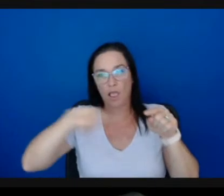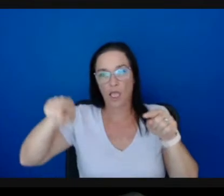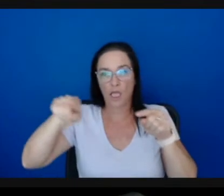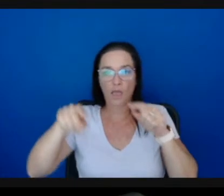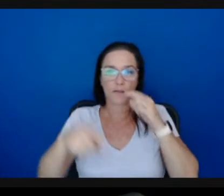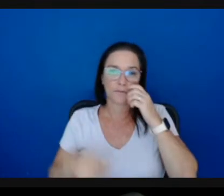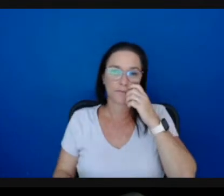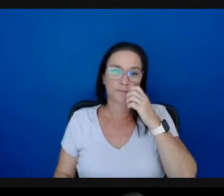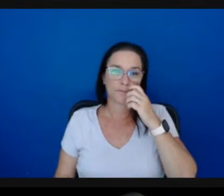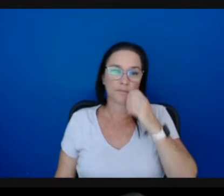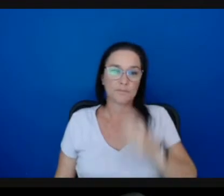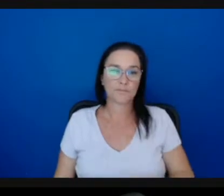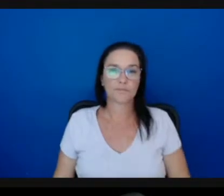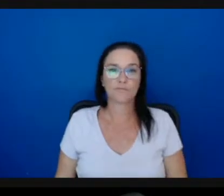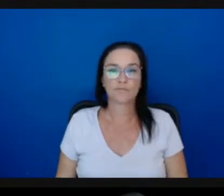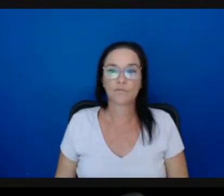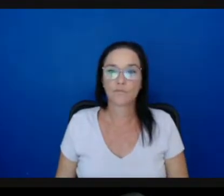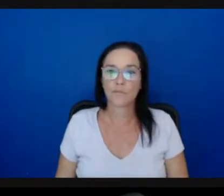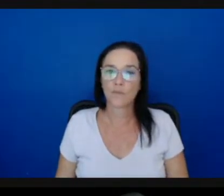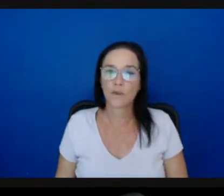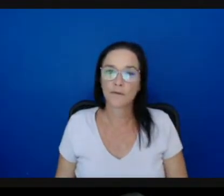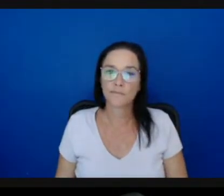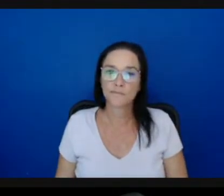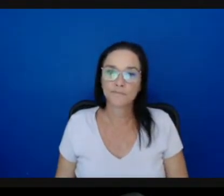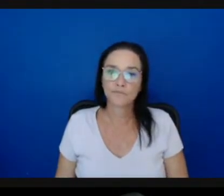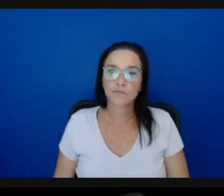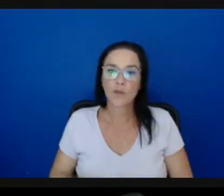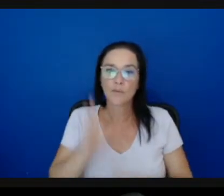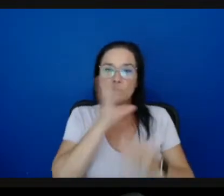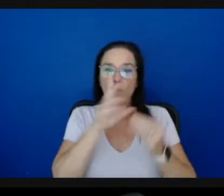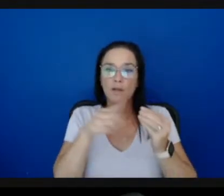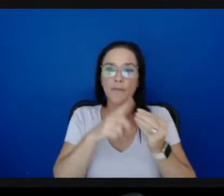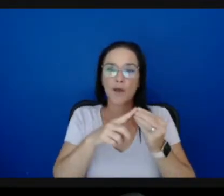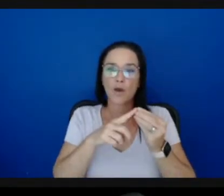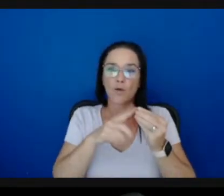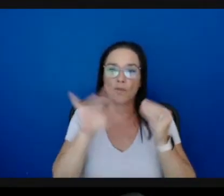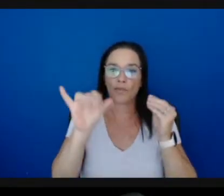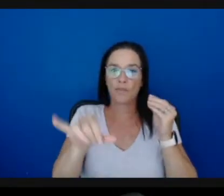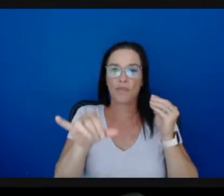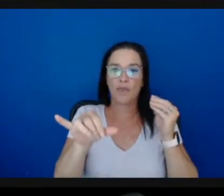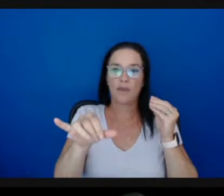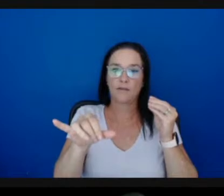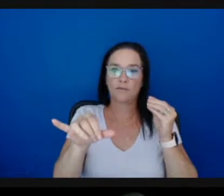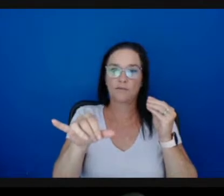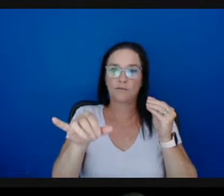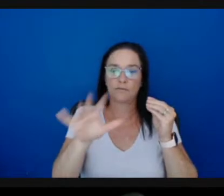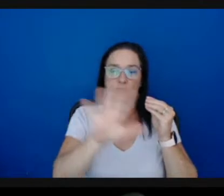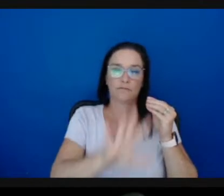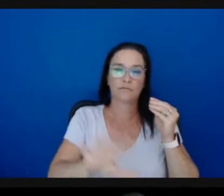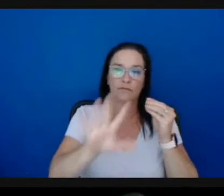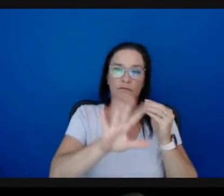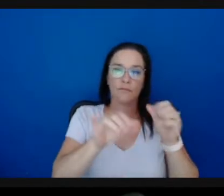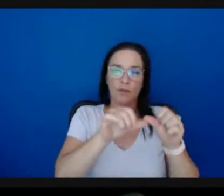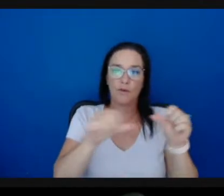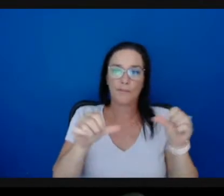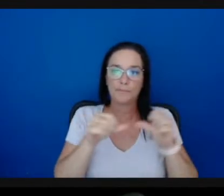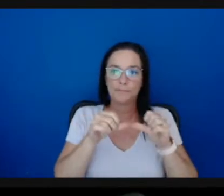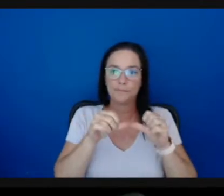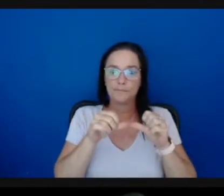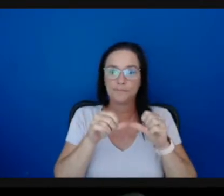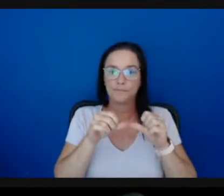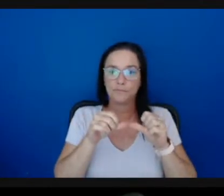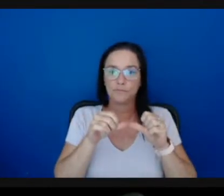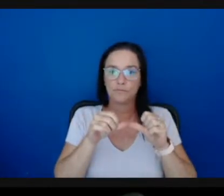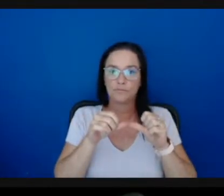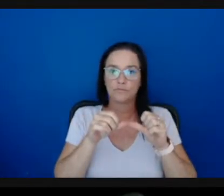along more easily. We're talking about this sequence down over here now. It started off